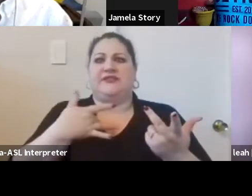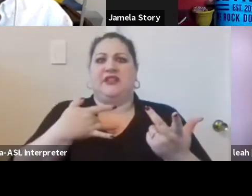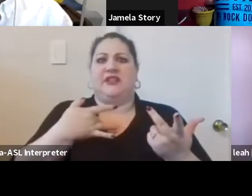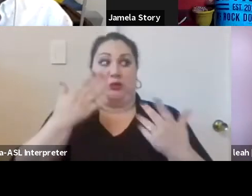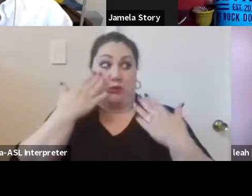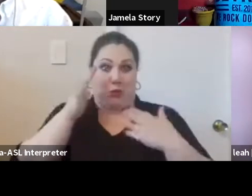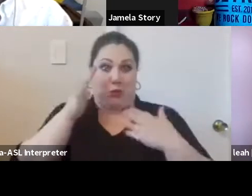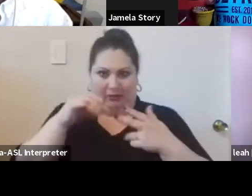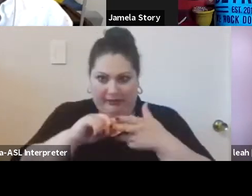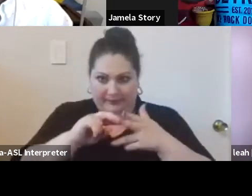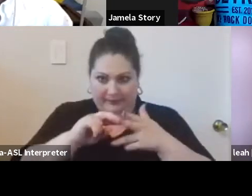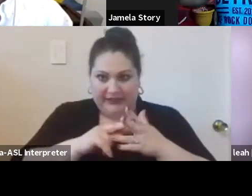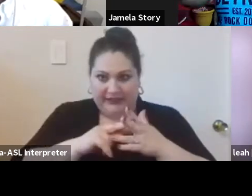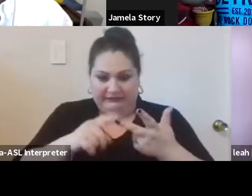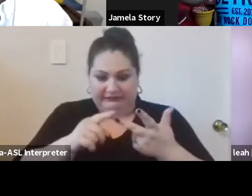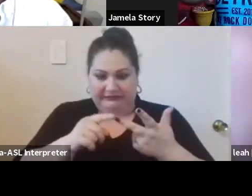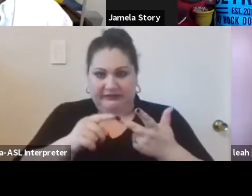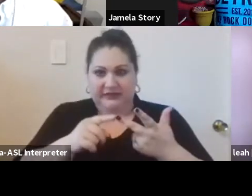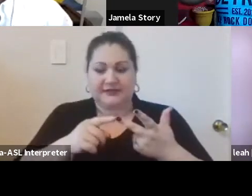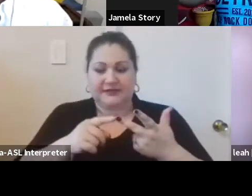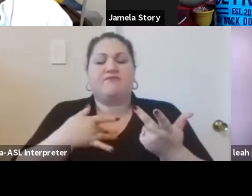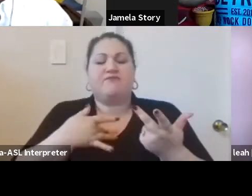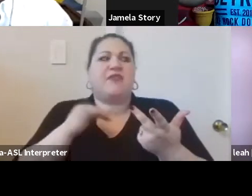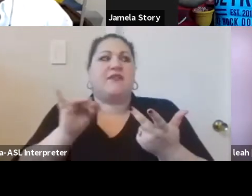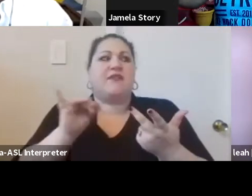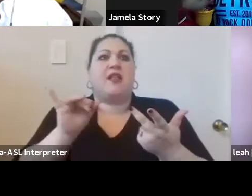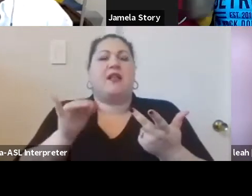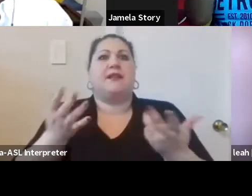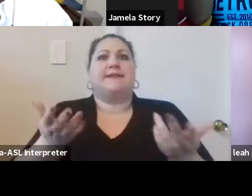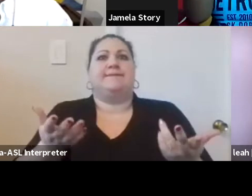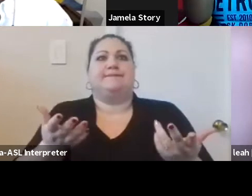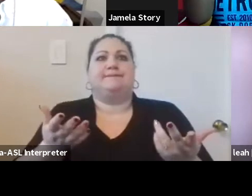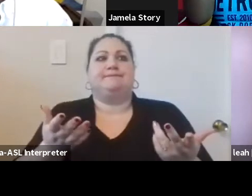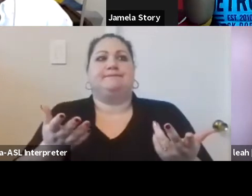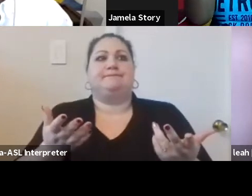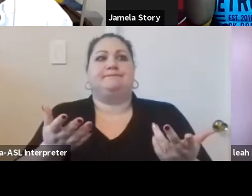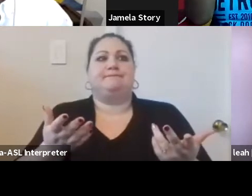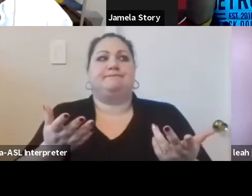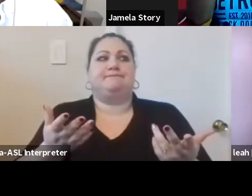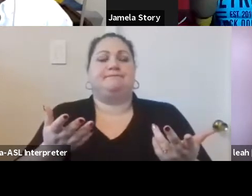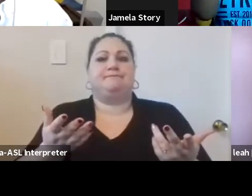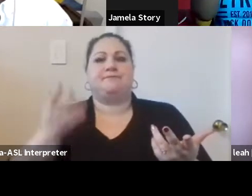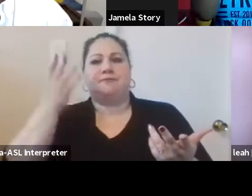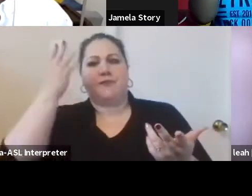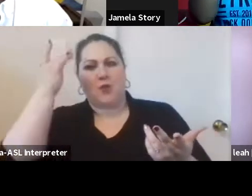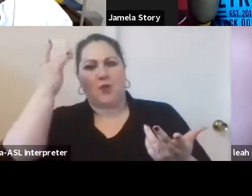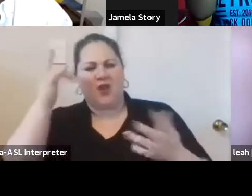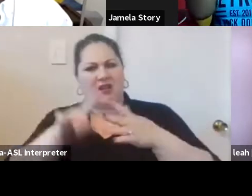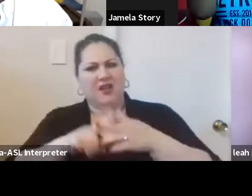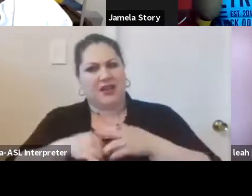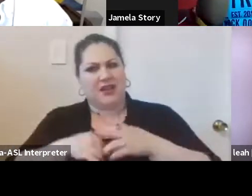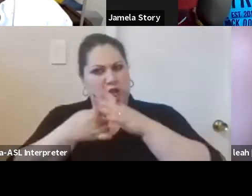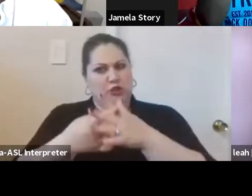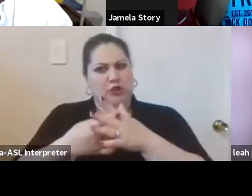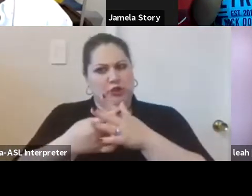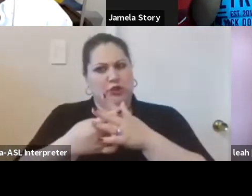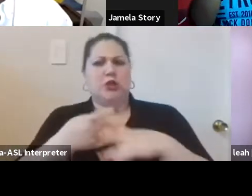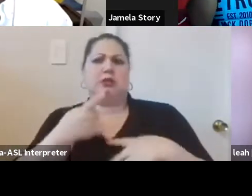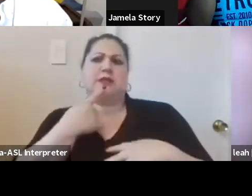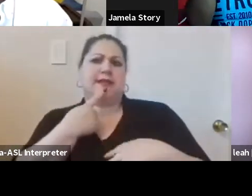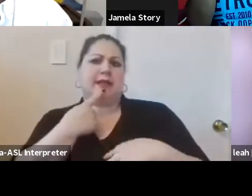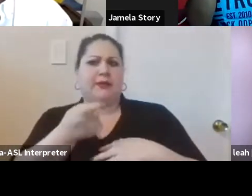is, I felt like that is because they start telling you that, you know,